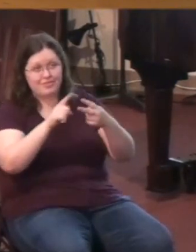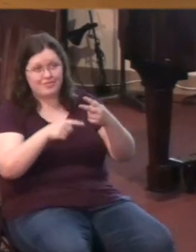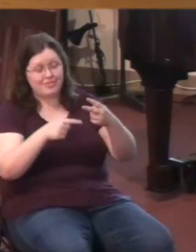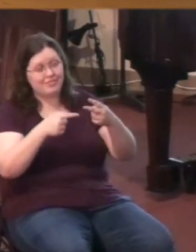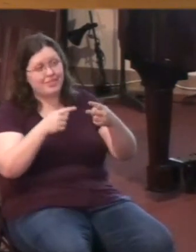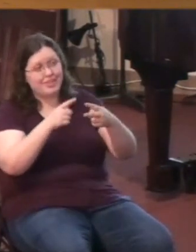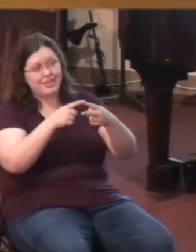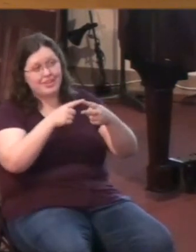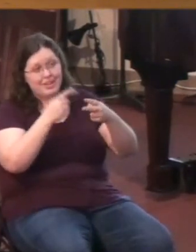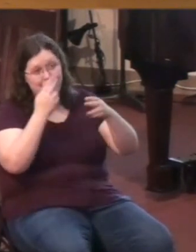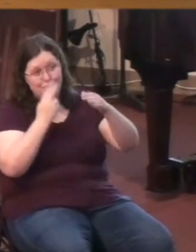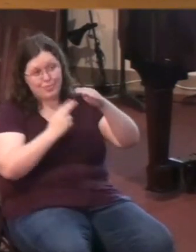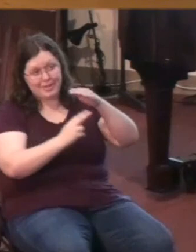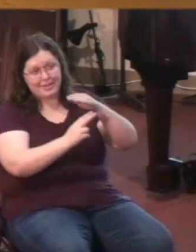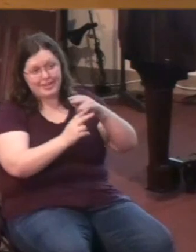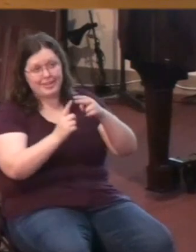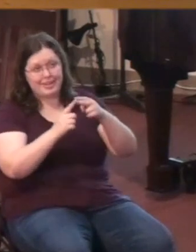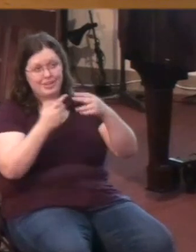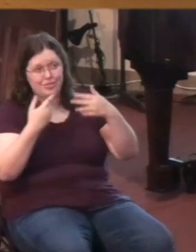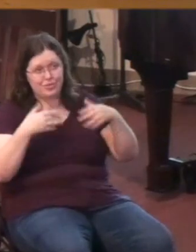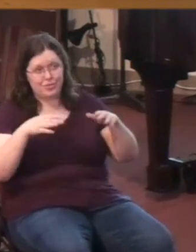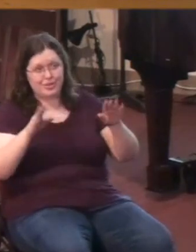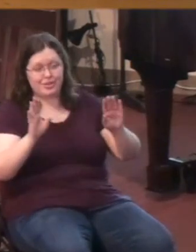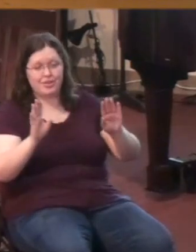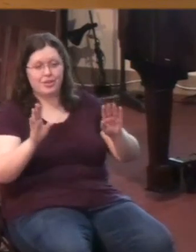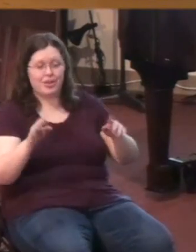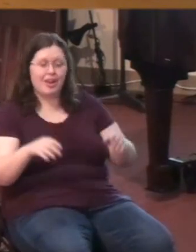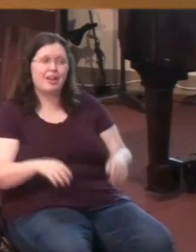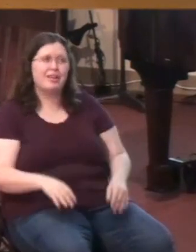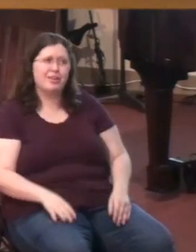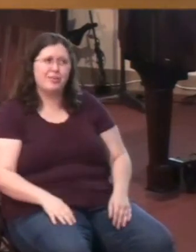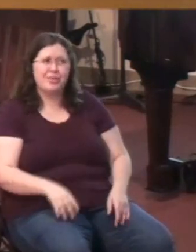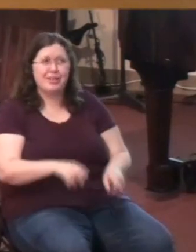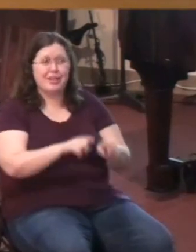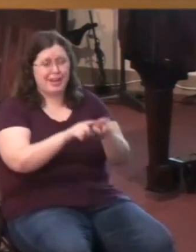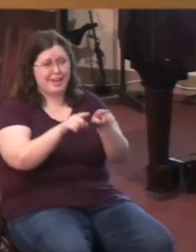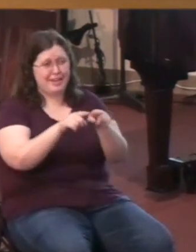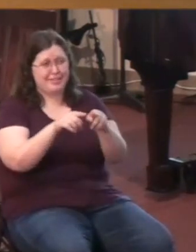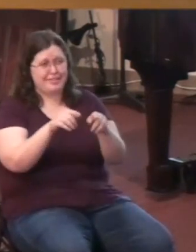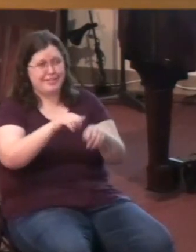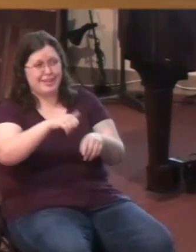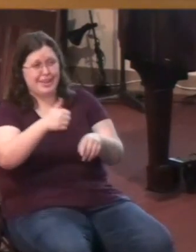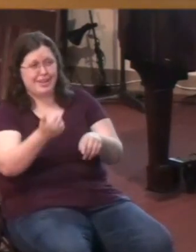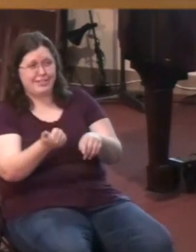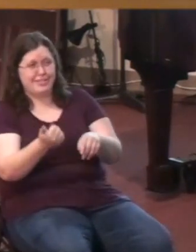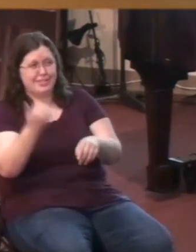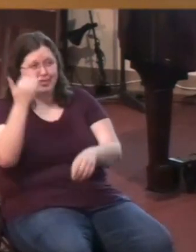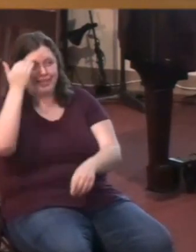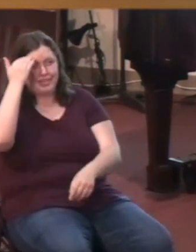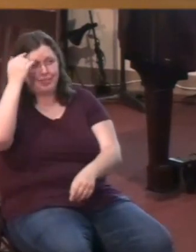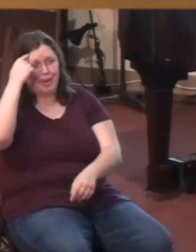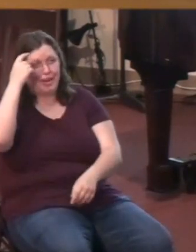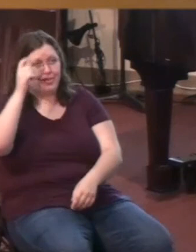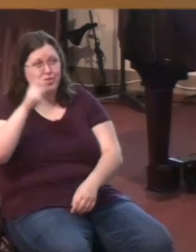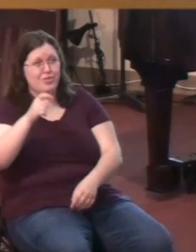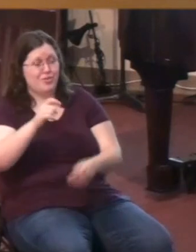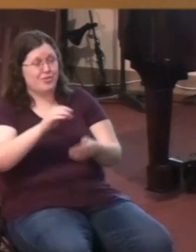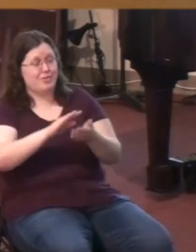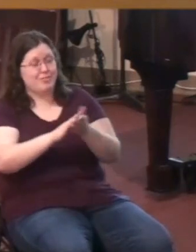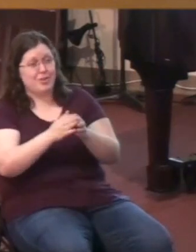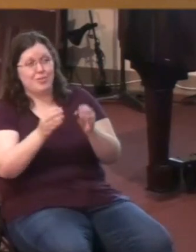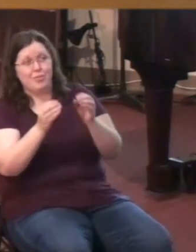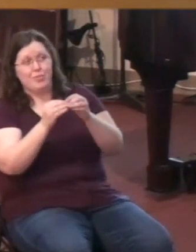humility and surrender. I was thinking about that. I'm like, well, what else does this conscious mind have to do but be humble enough to know that